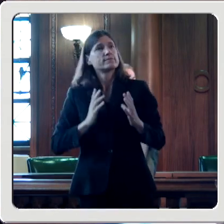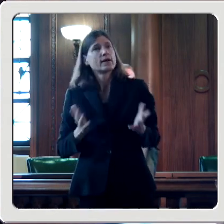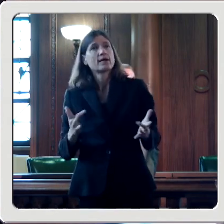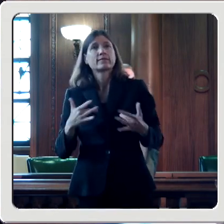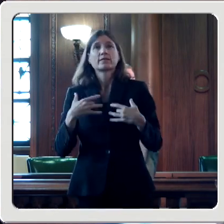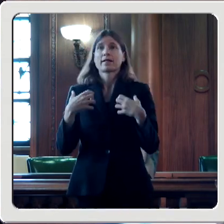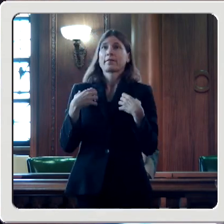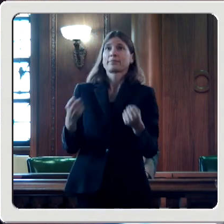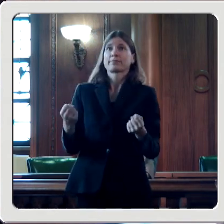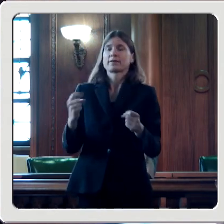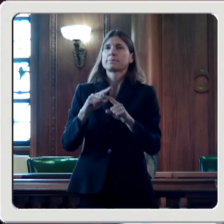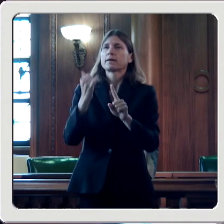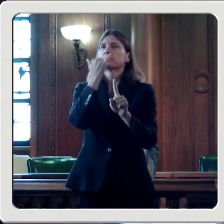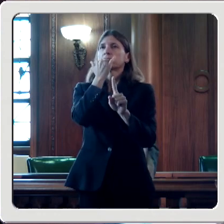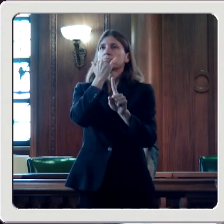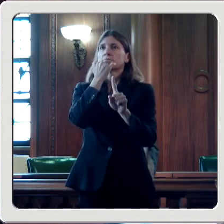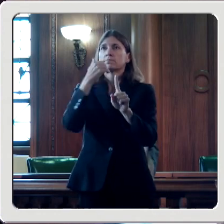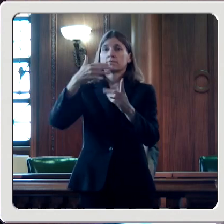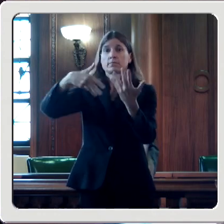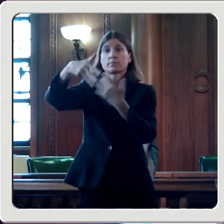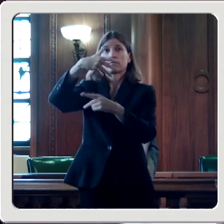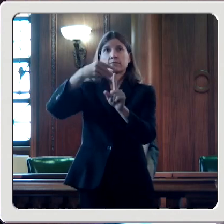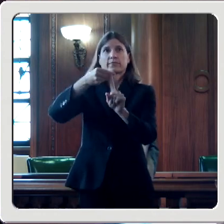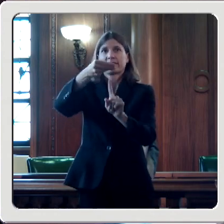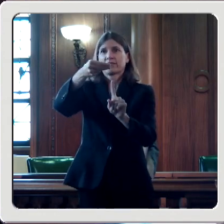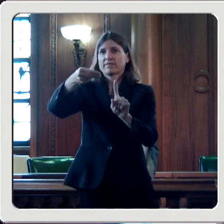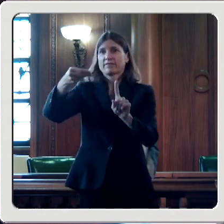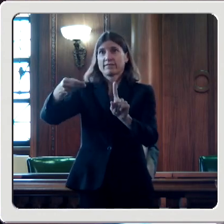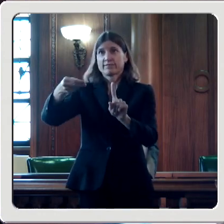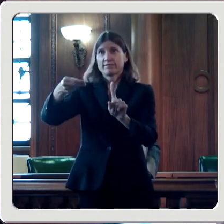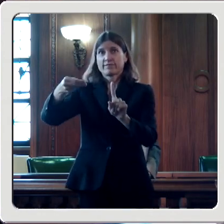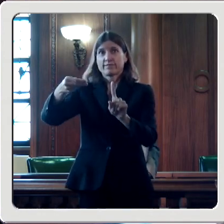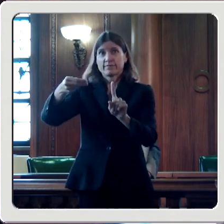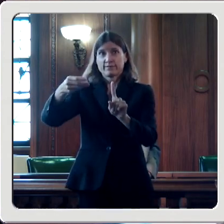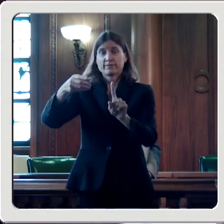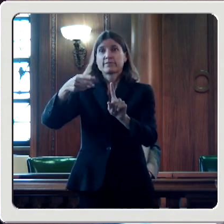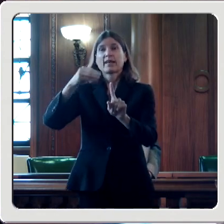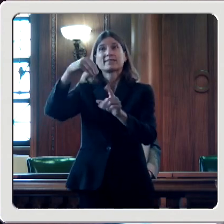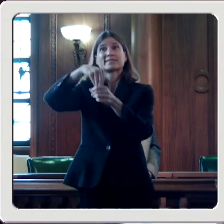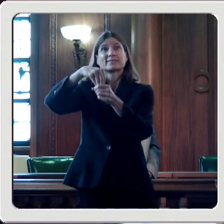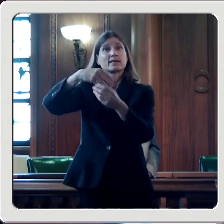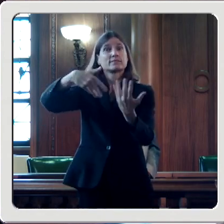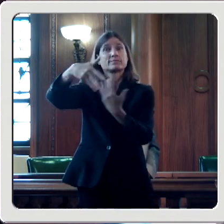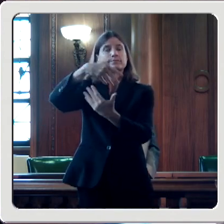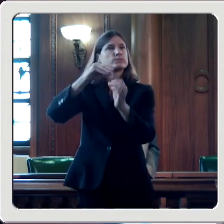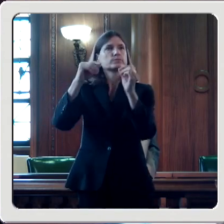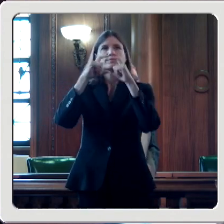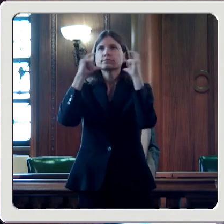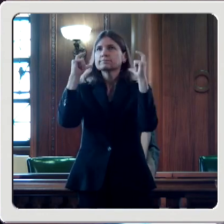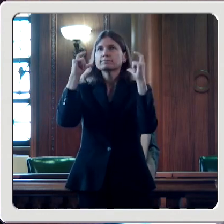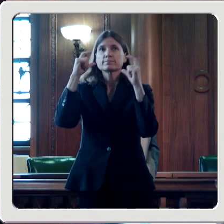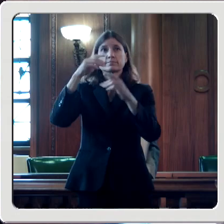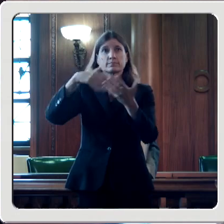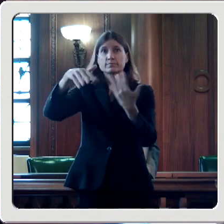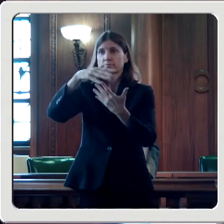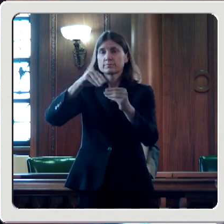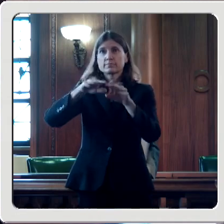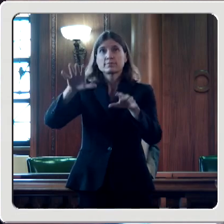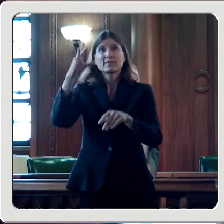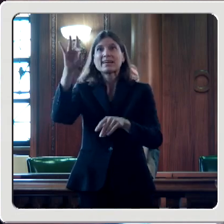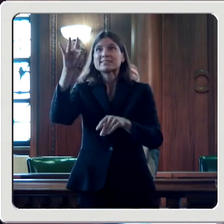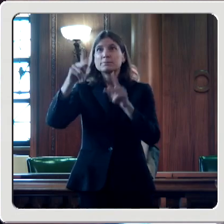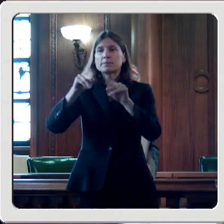virus in a setting that's indoor, without masks, and without proper distancing. So that dozens more, or potentially